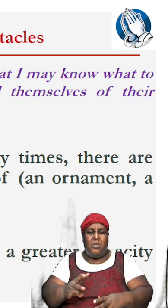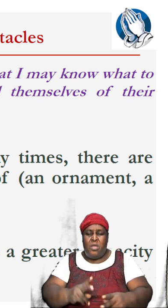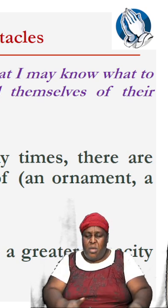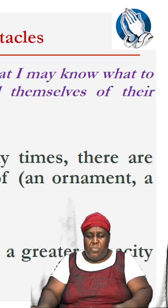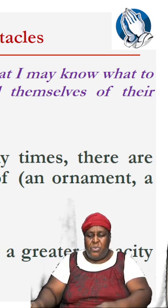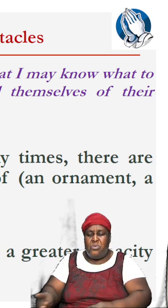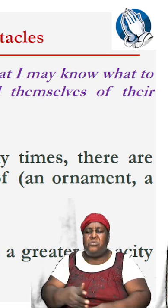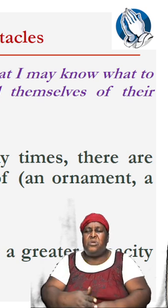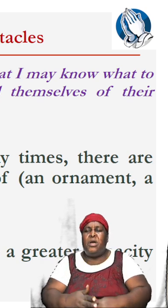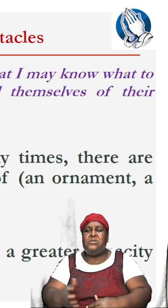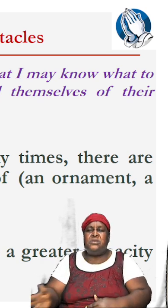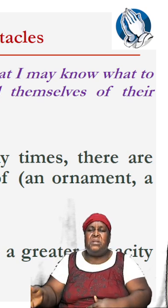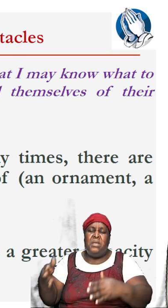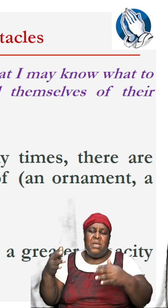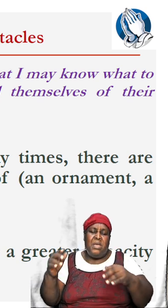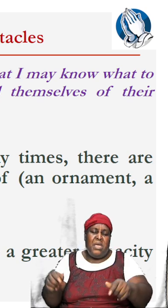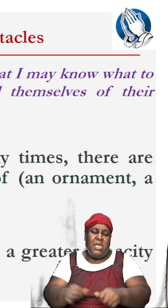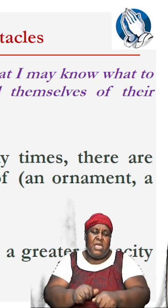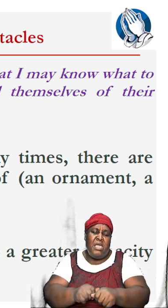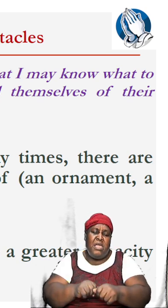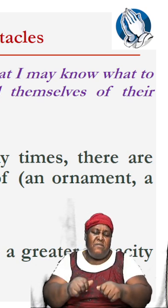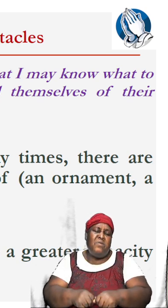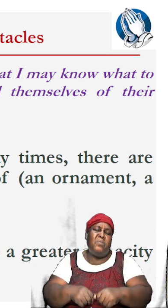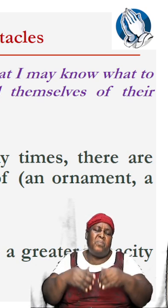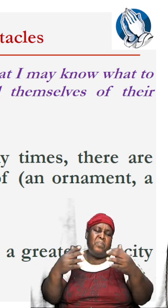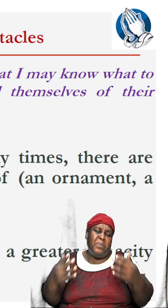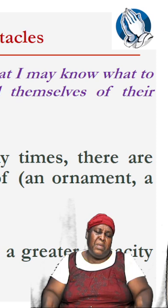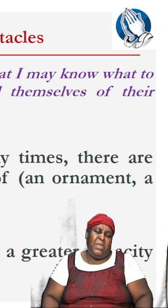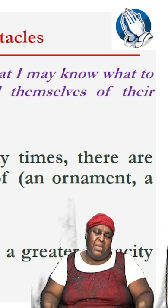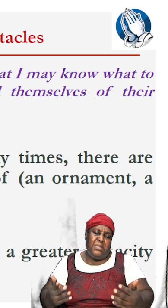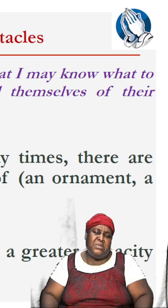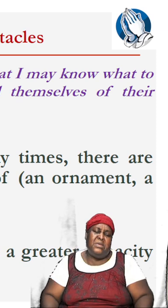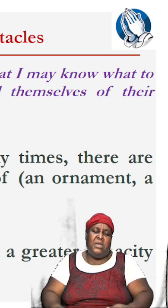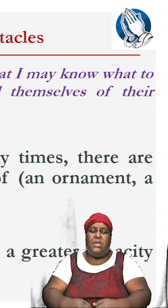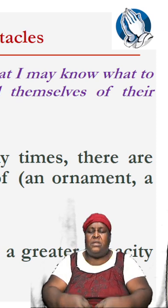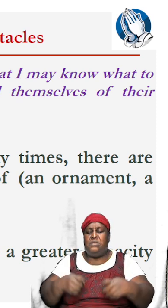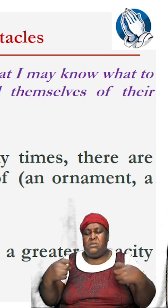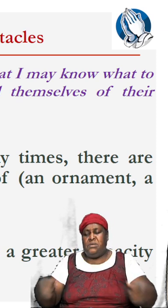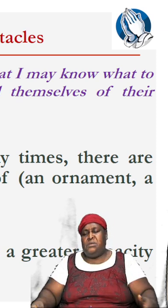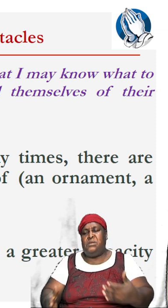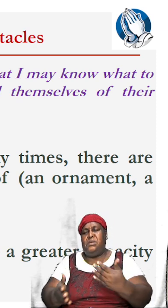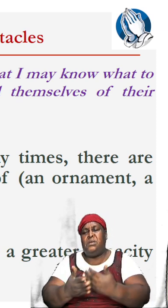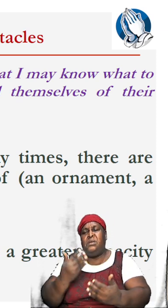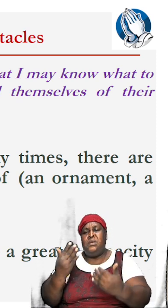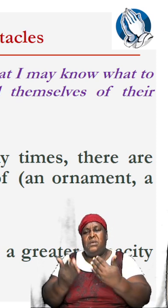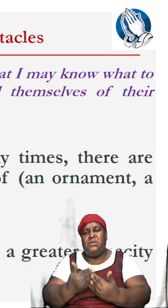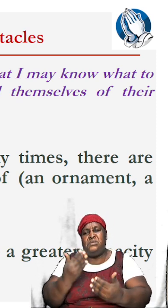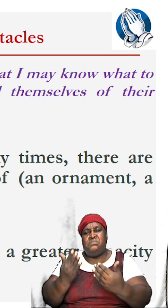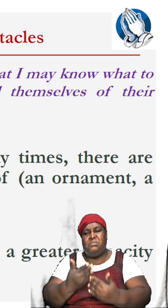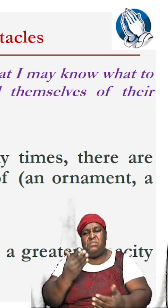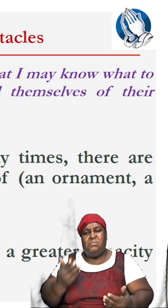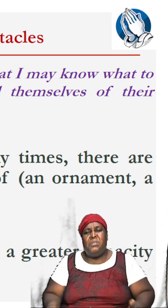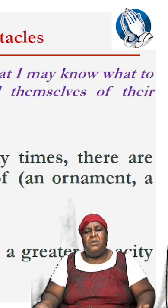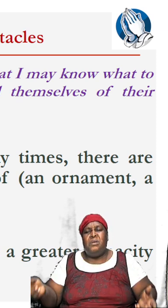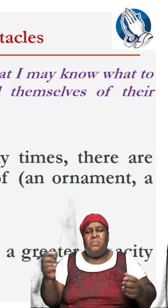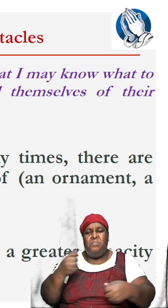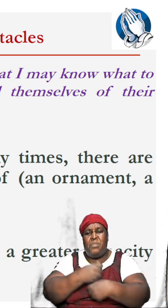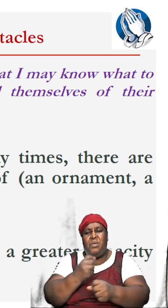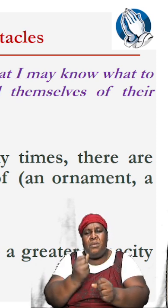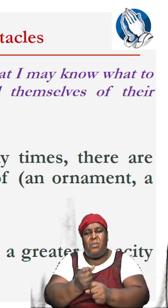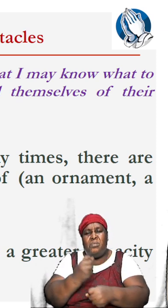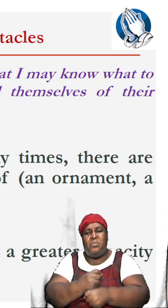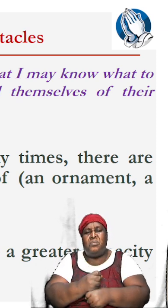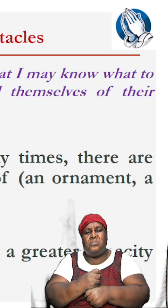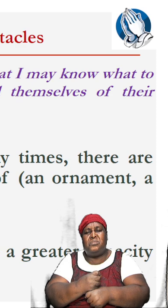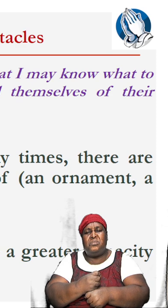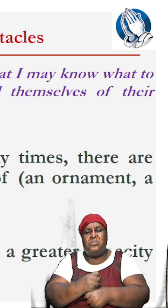aside every weight, my God, and the sin which does so easily beset us,